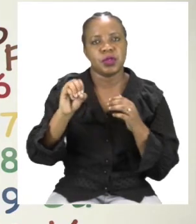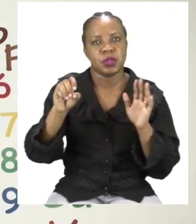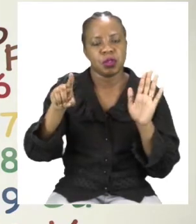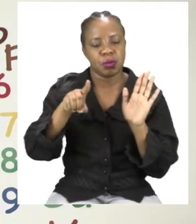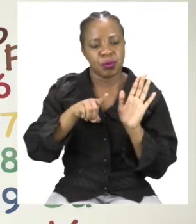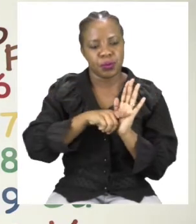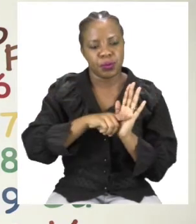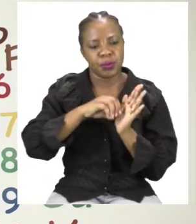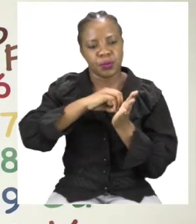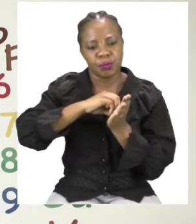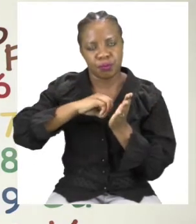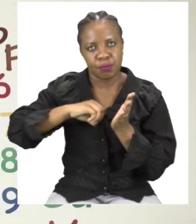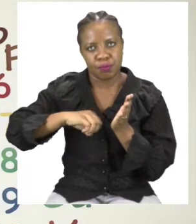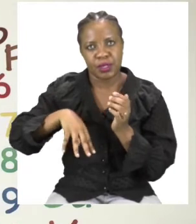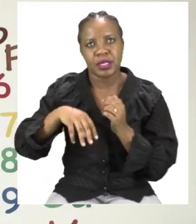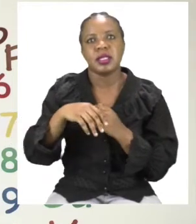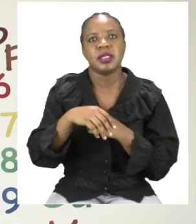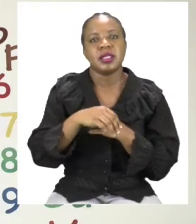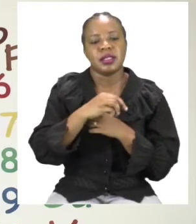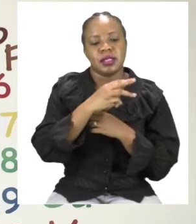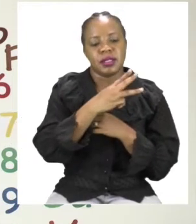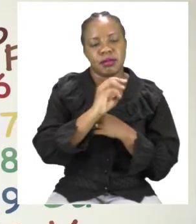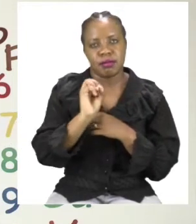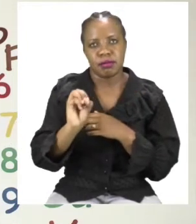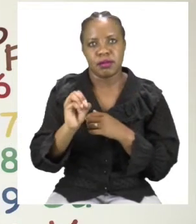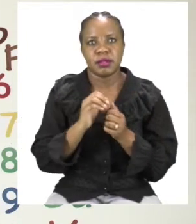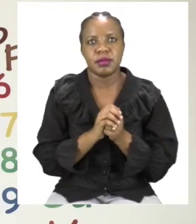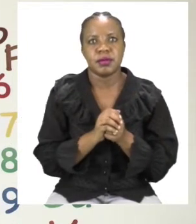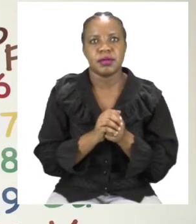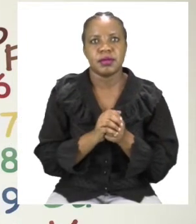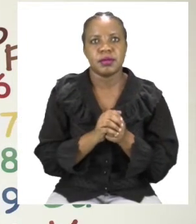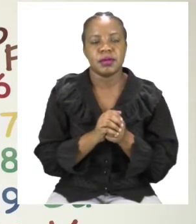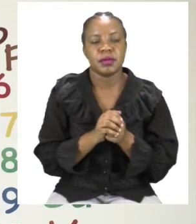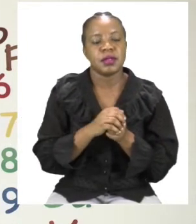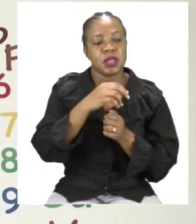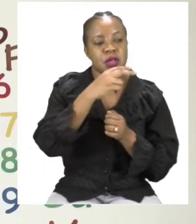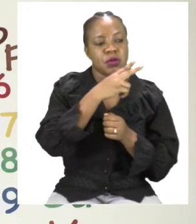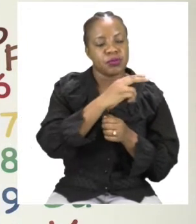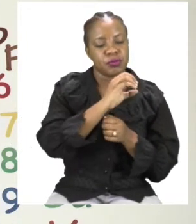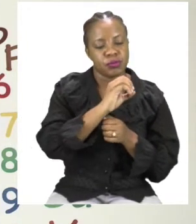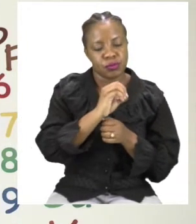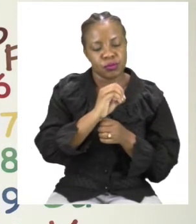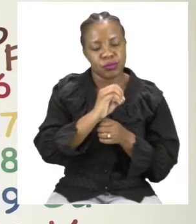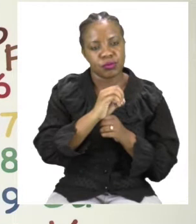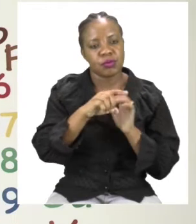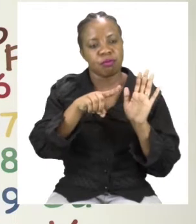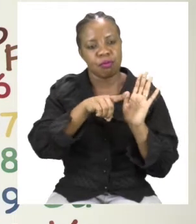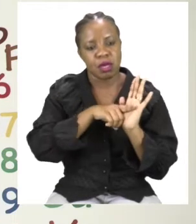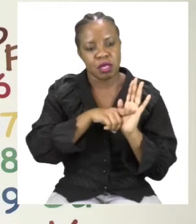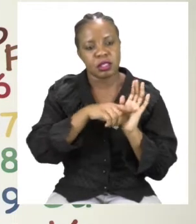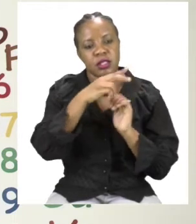us 30. So our sum now says 200 minus